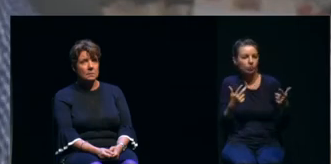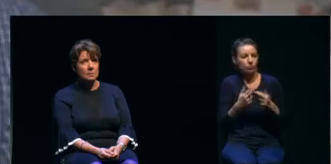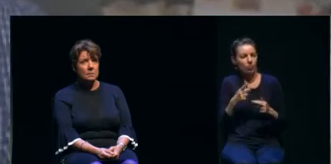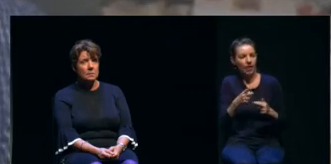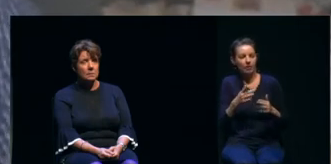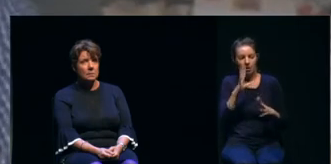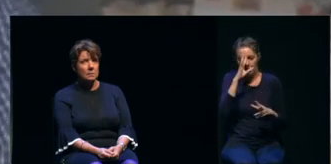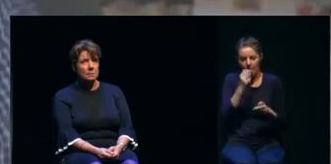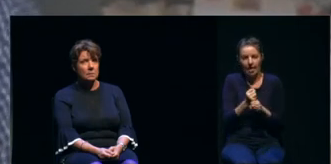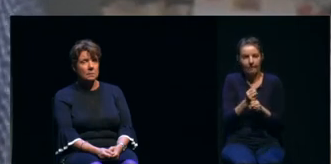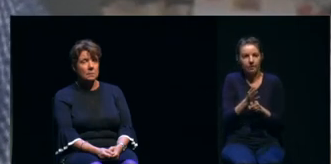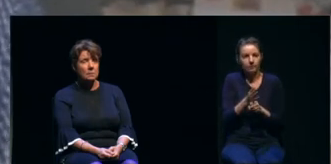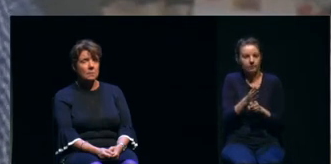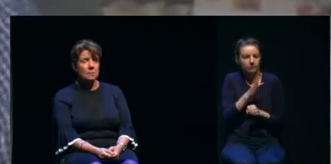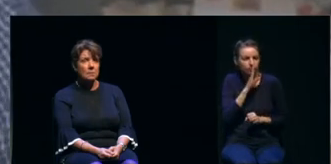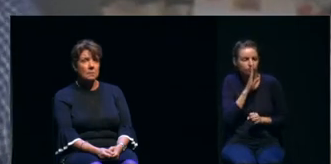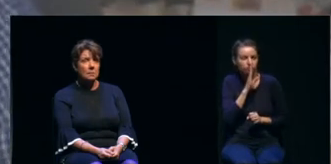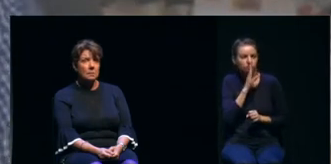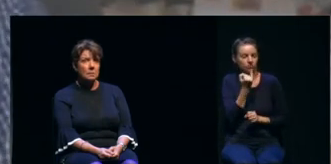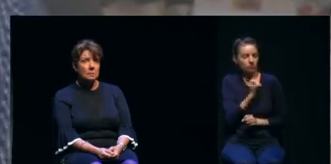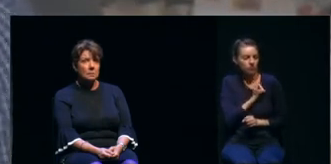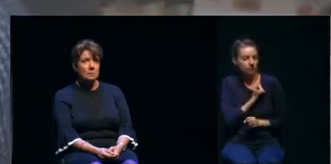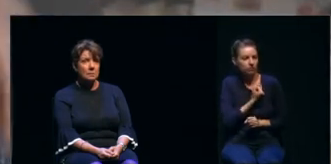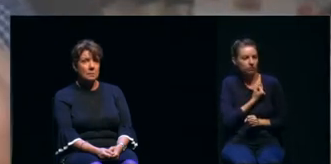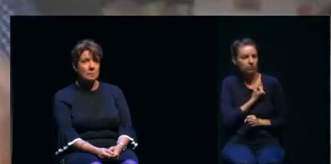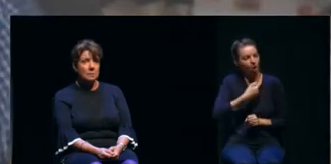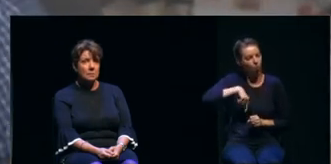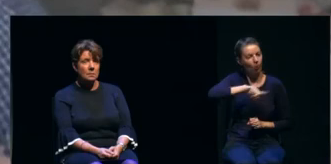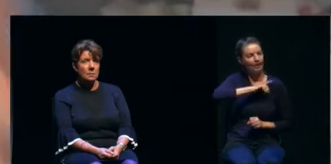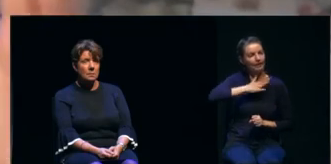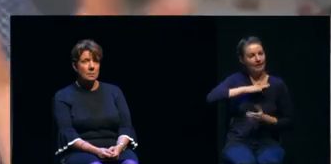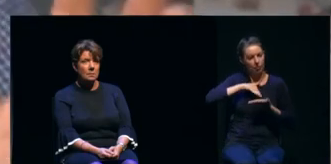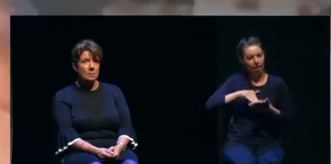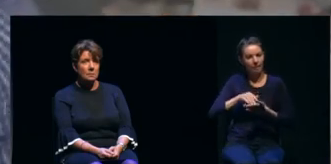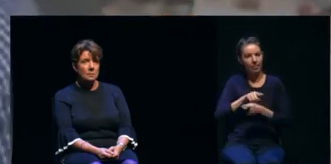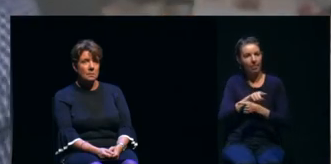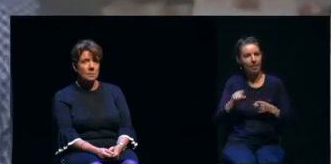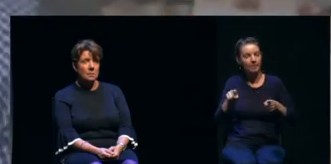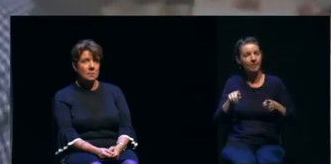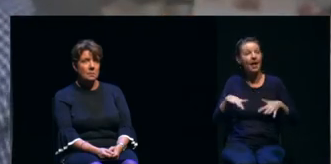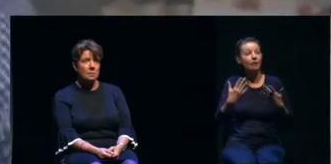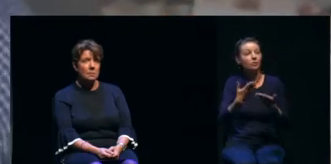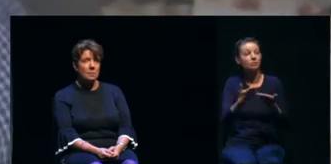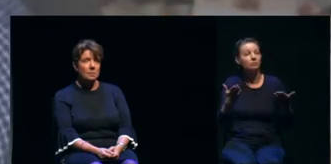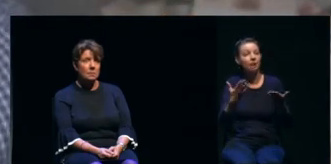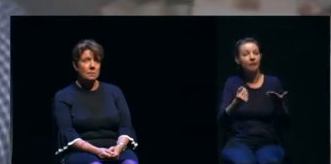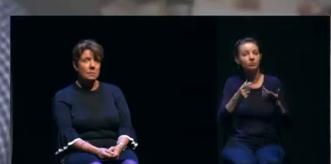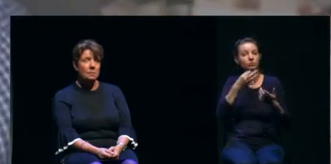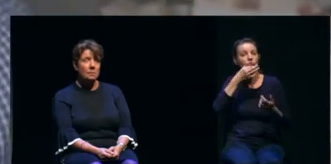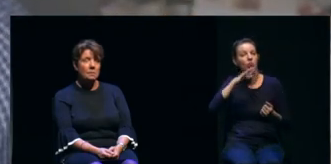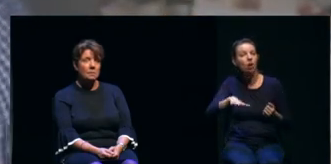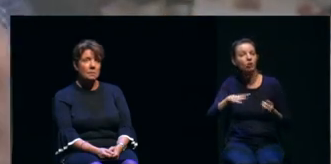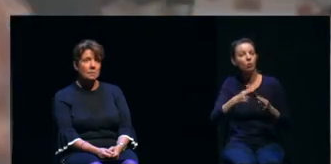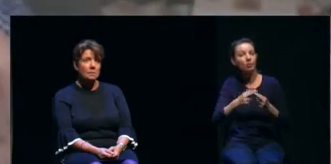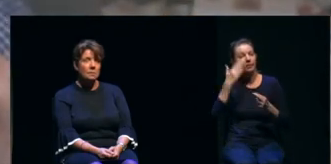believe that it's something that needs to be kept secret. And we're the ones that have to help them. If anybody has had a child with, you know, a mental illness or an